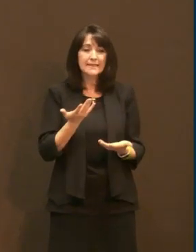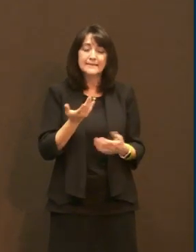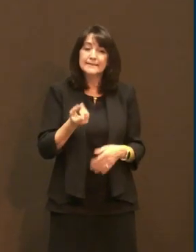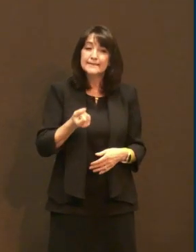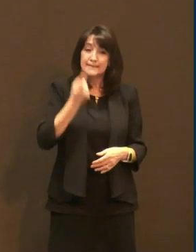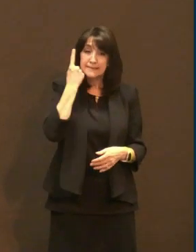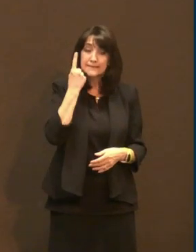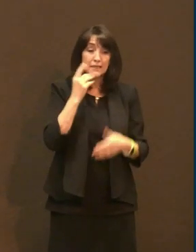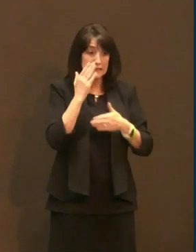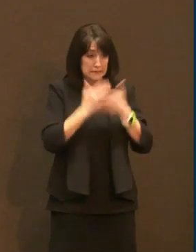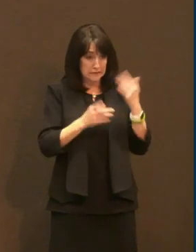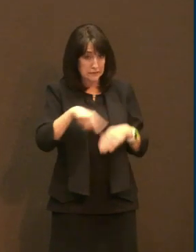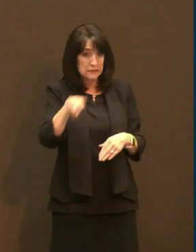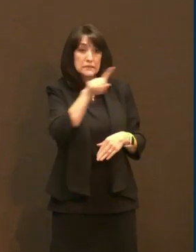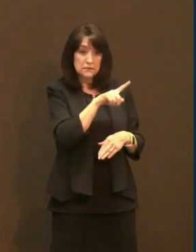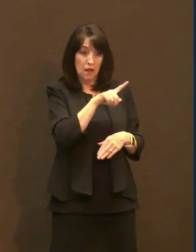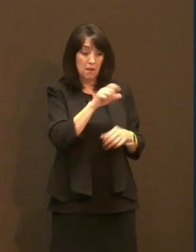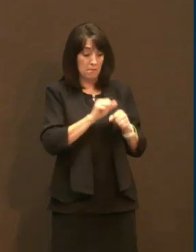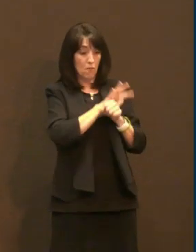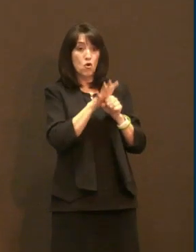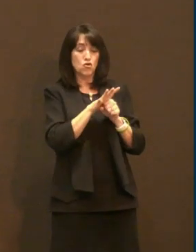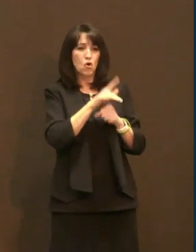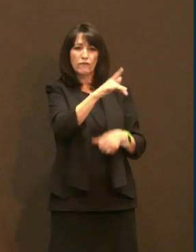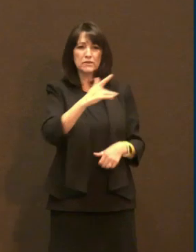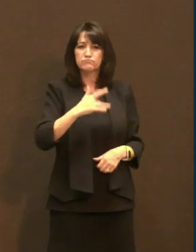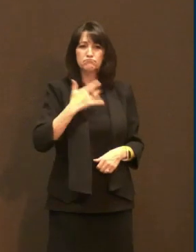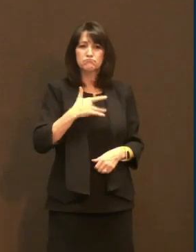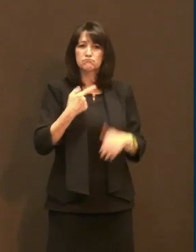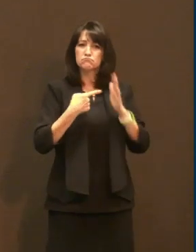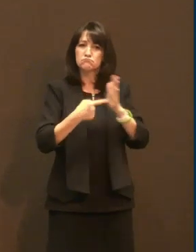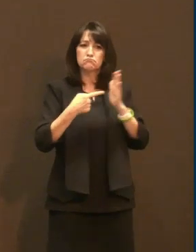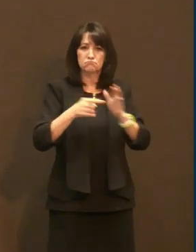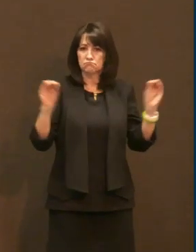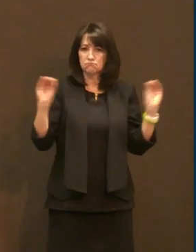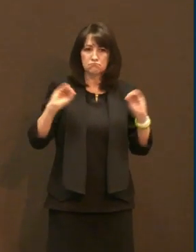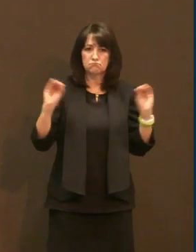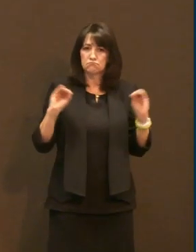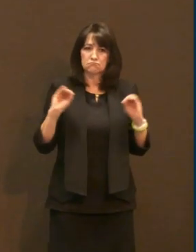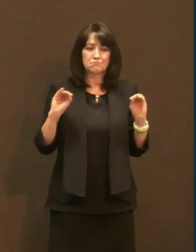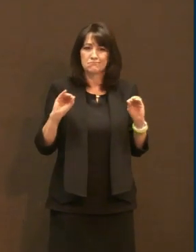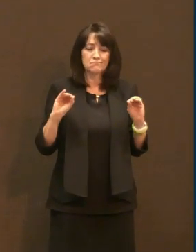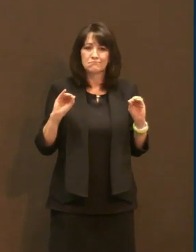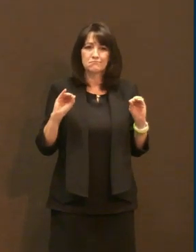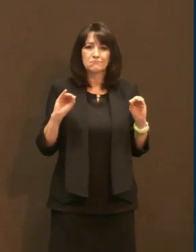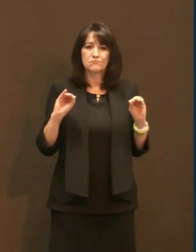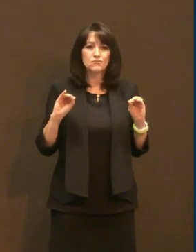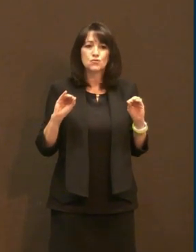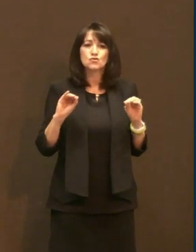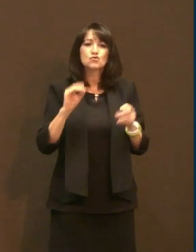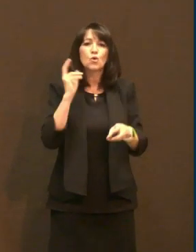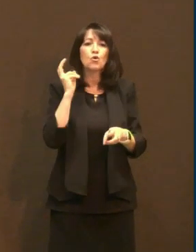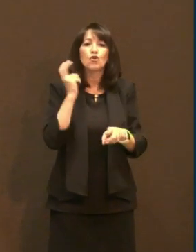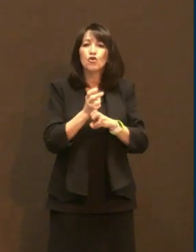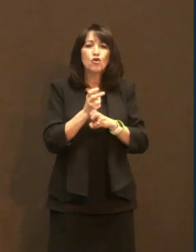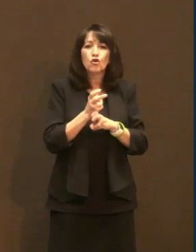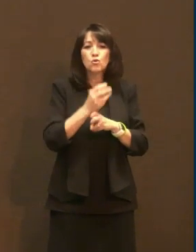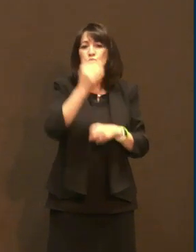more challenging to really identify and isolate individuals who may be spreading